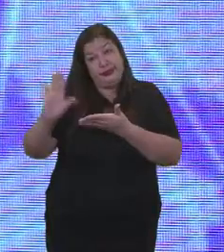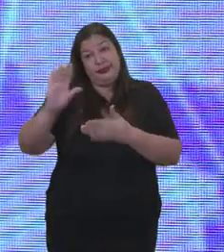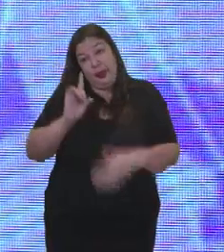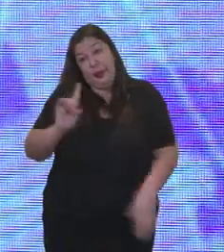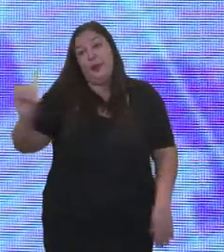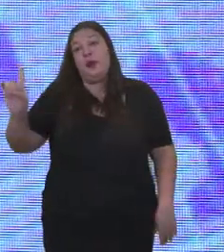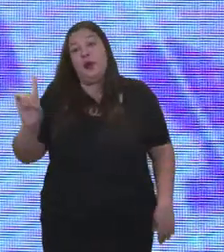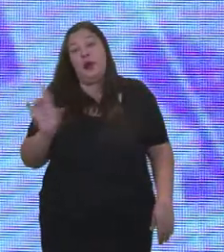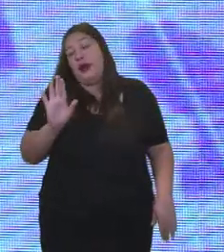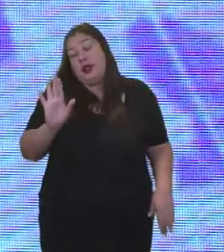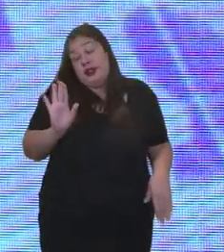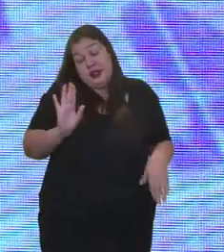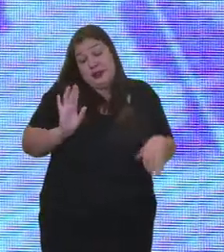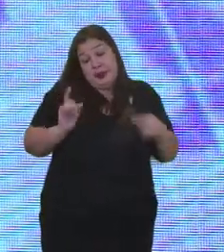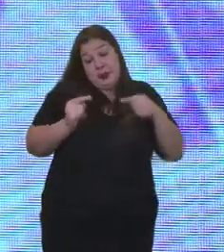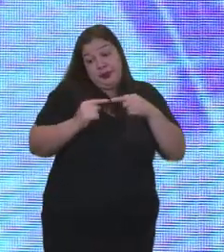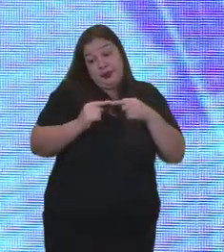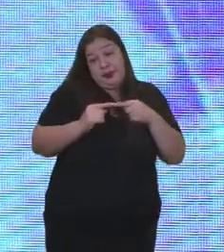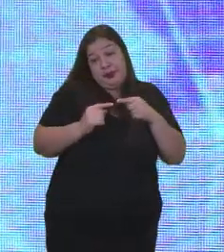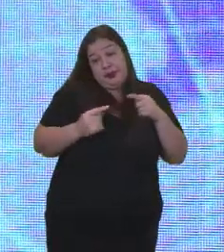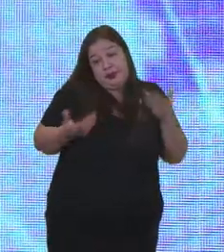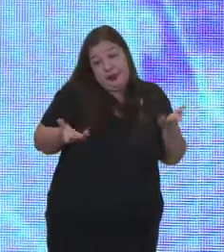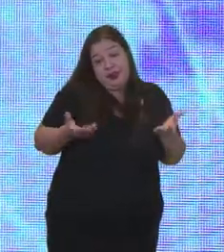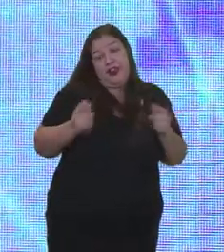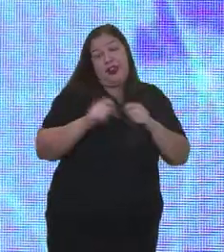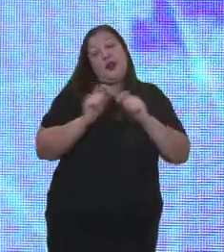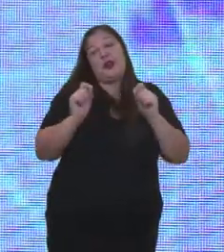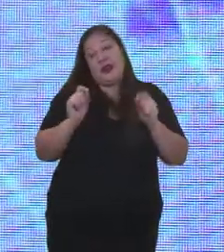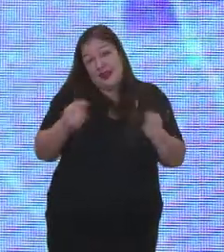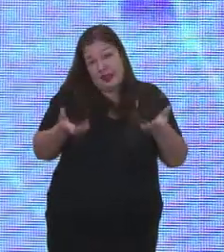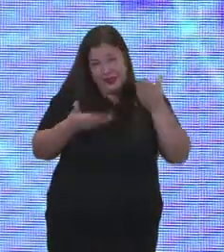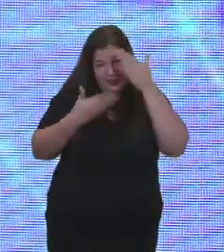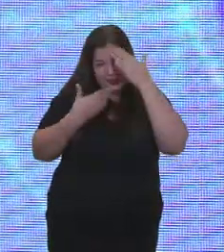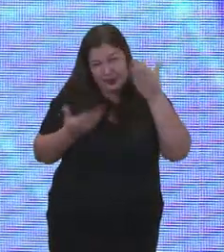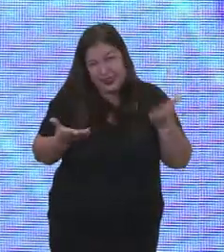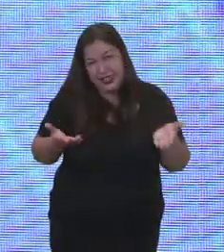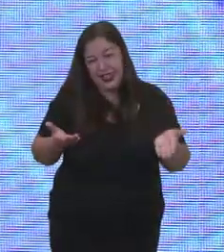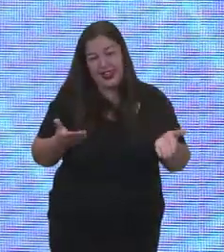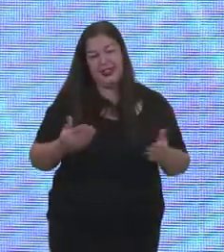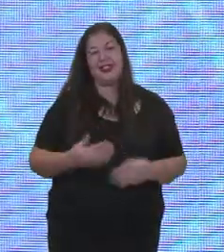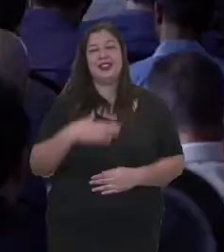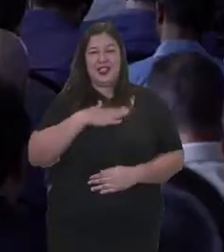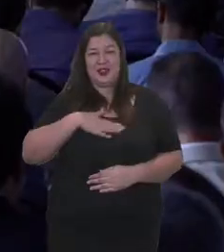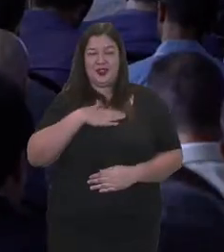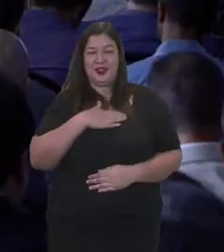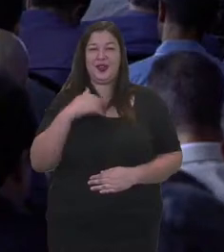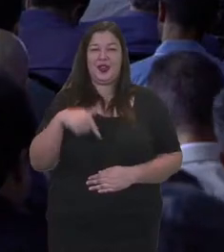I'm invited to leave the place, but it's part of the process. Thank you very much.